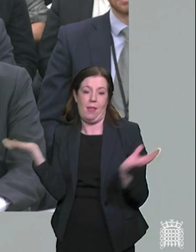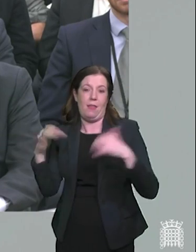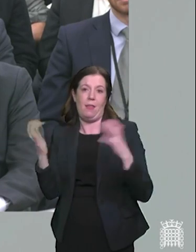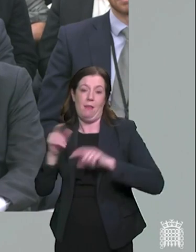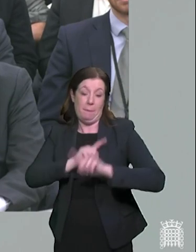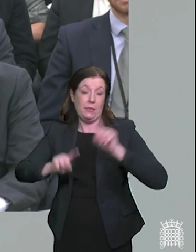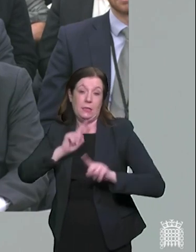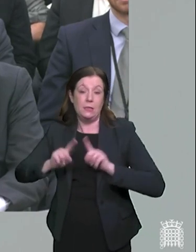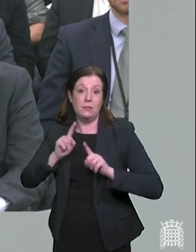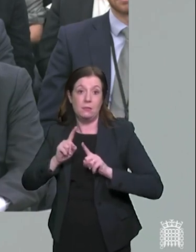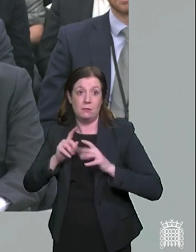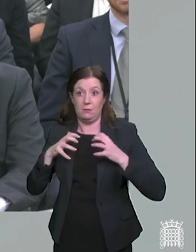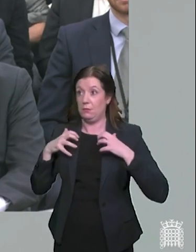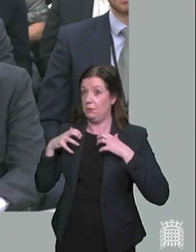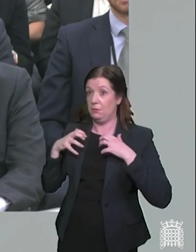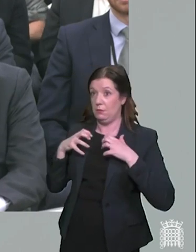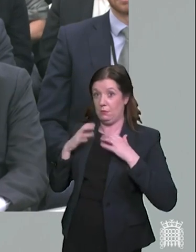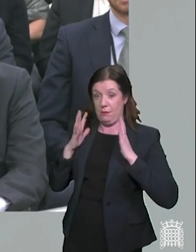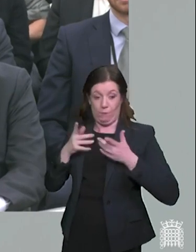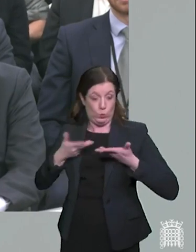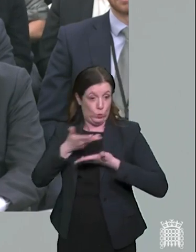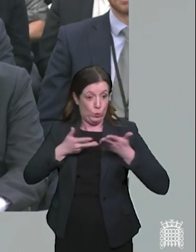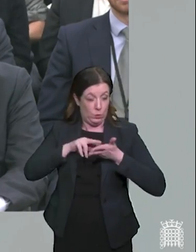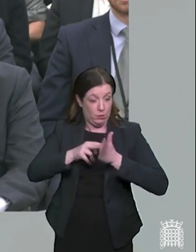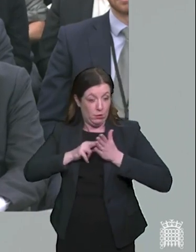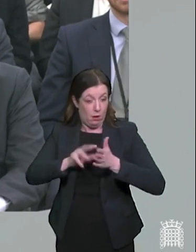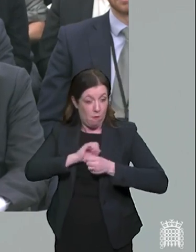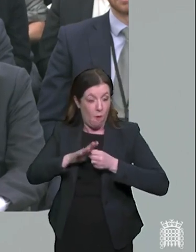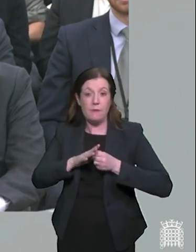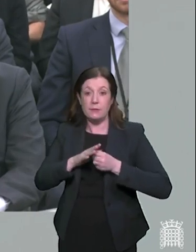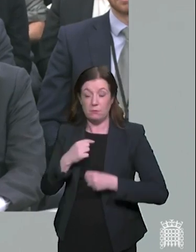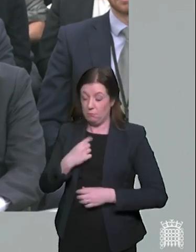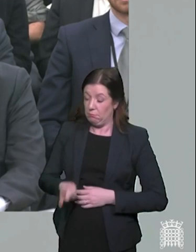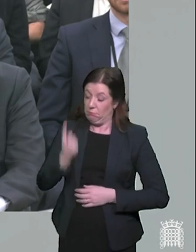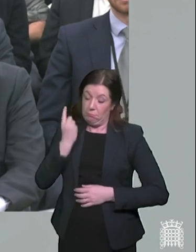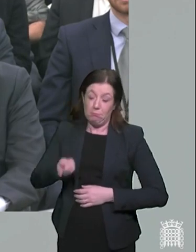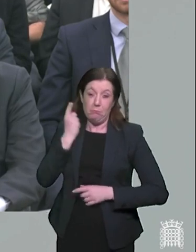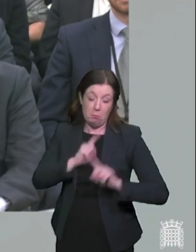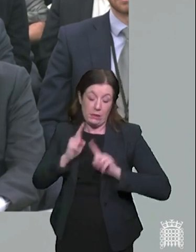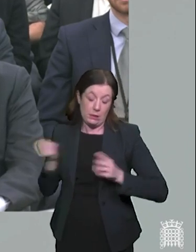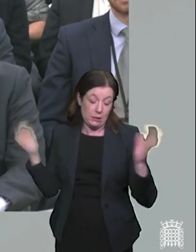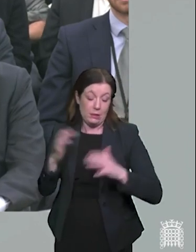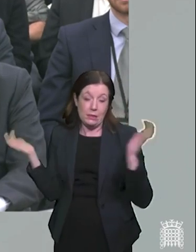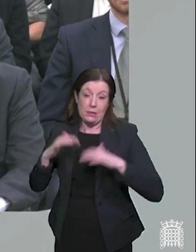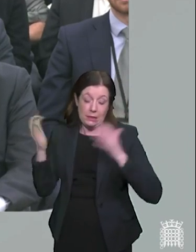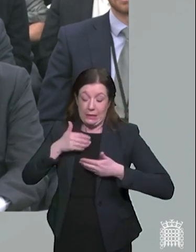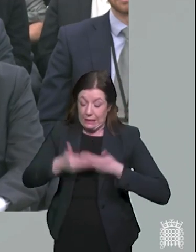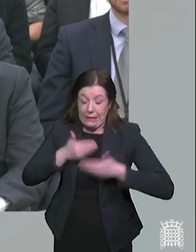days a week in an unrelenting battle against COVID. I had to call many meetings on the spot and to